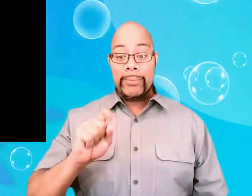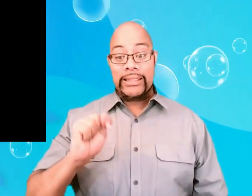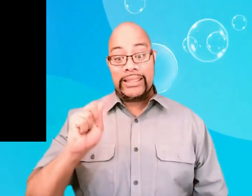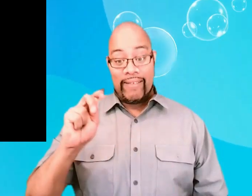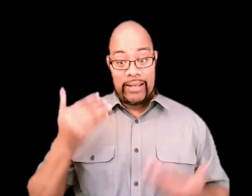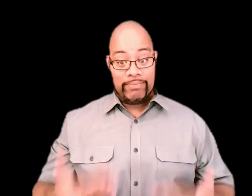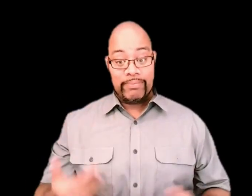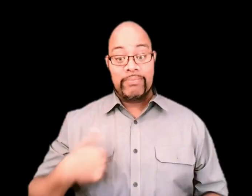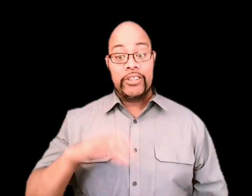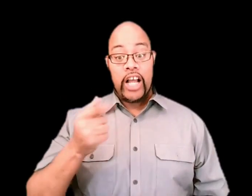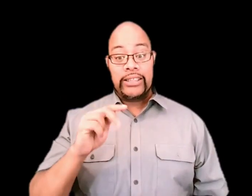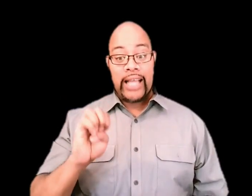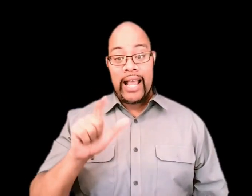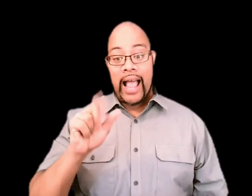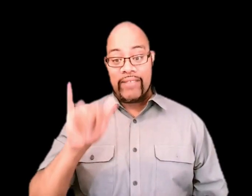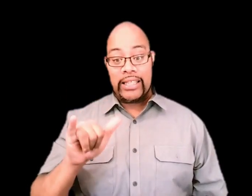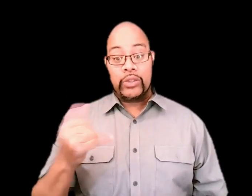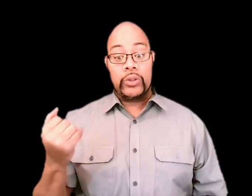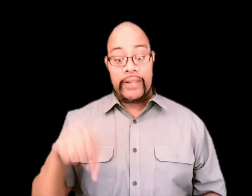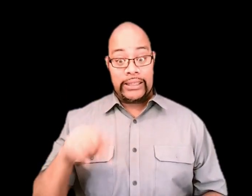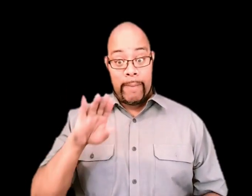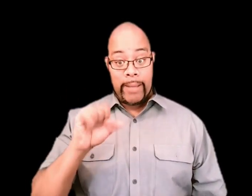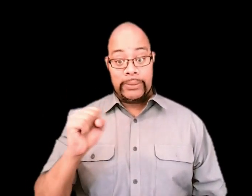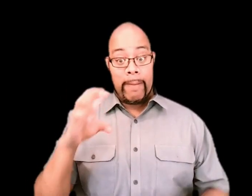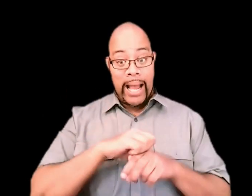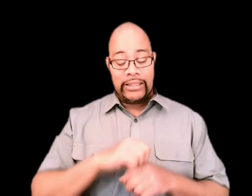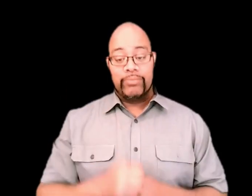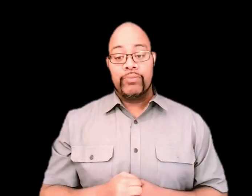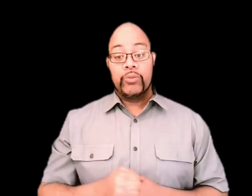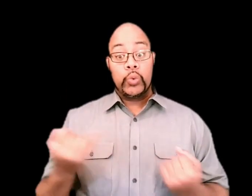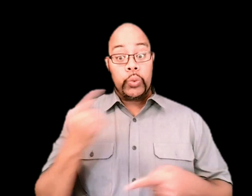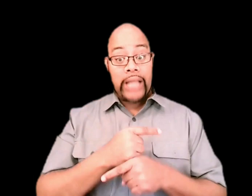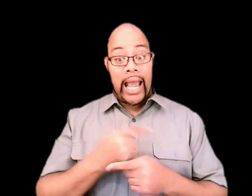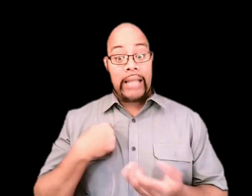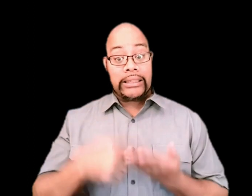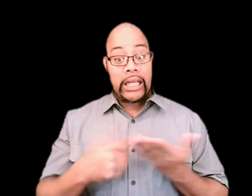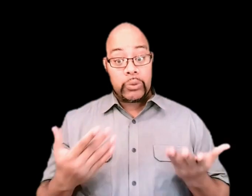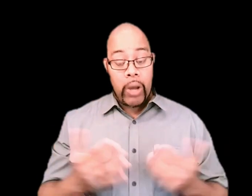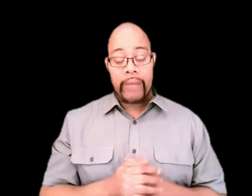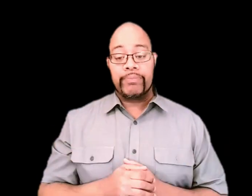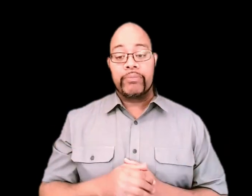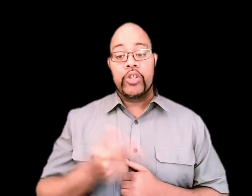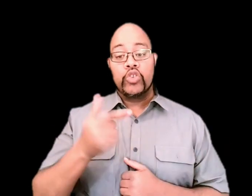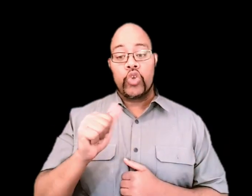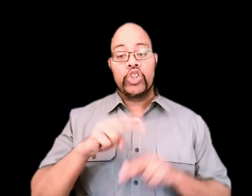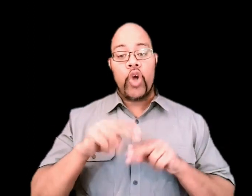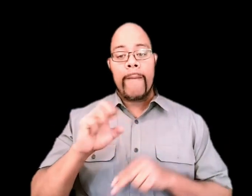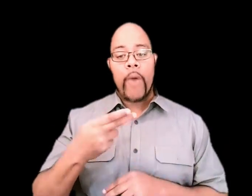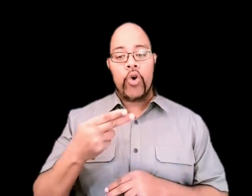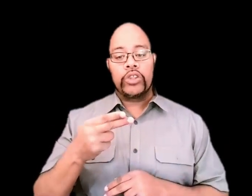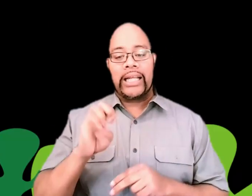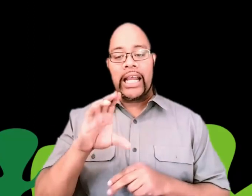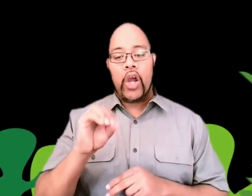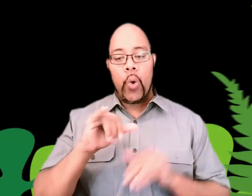Welcome to BIMS TV. I'm Chanté Lively, and this is BIMS Bites. And today I'll be biting into the Georgia salt